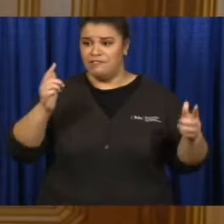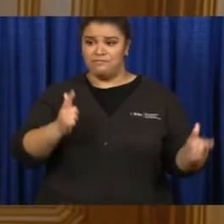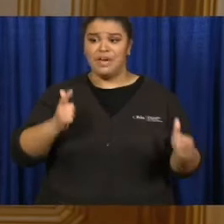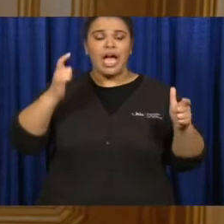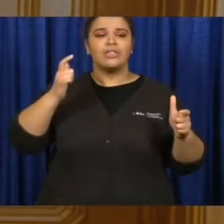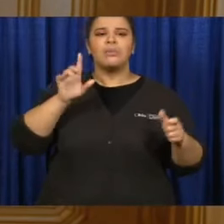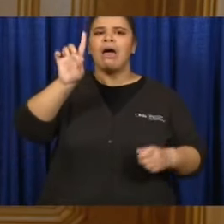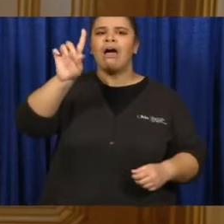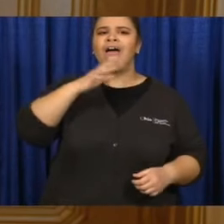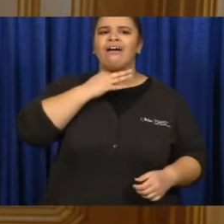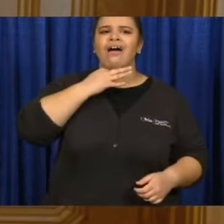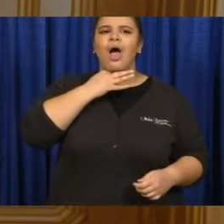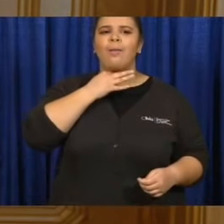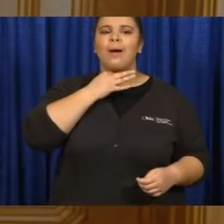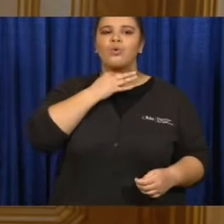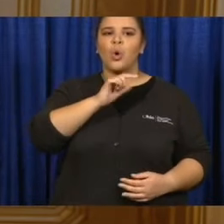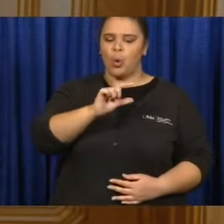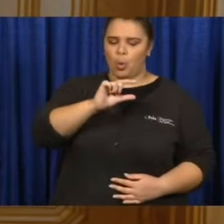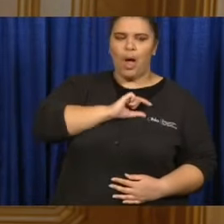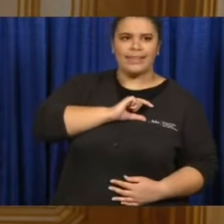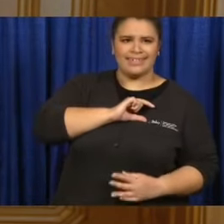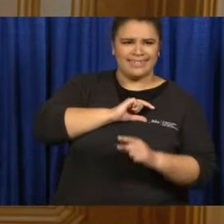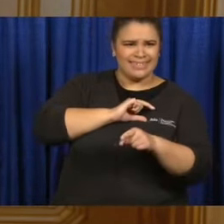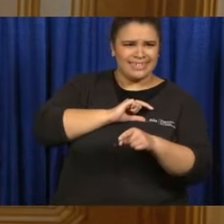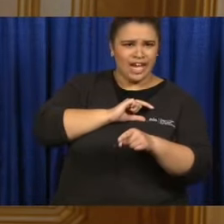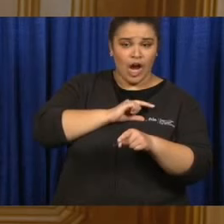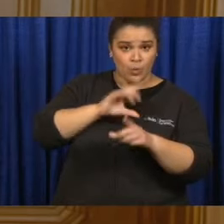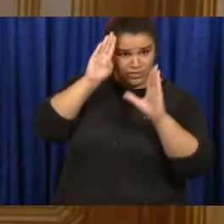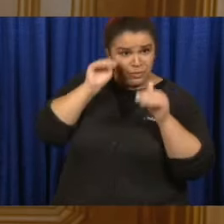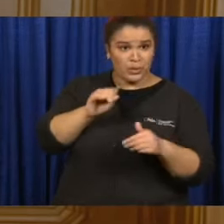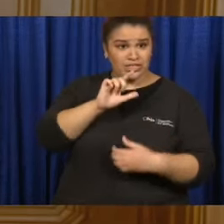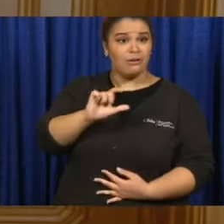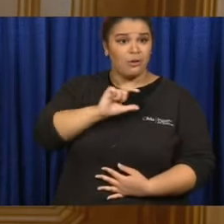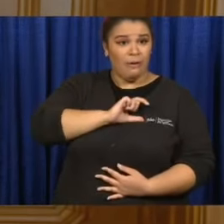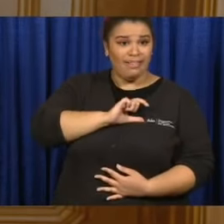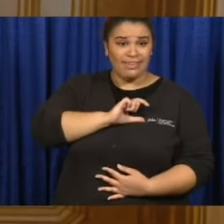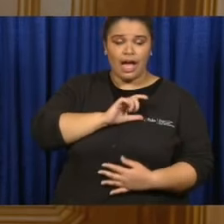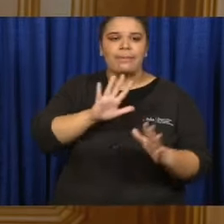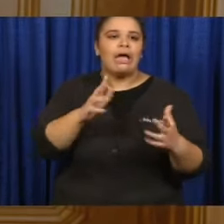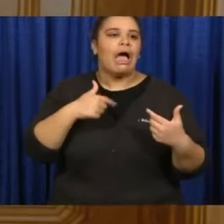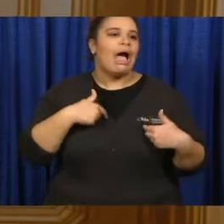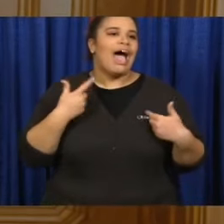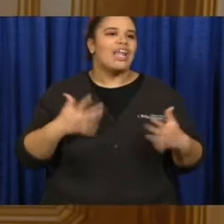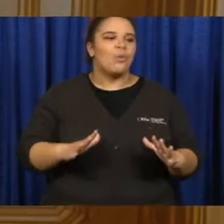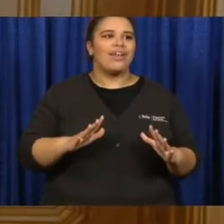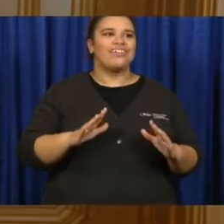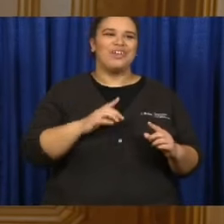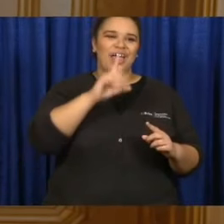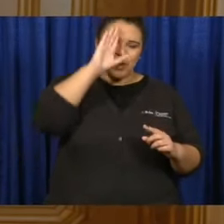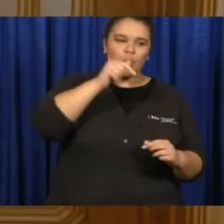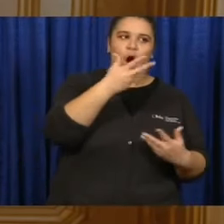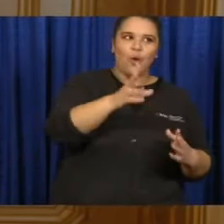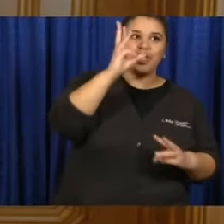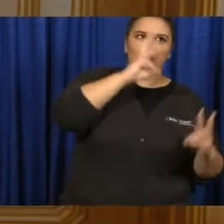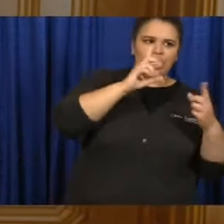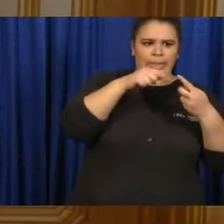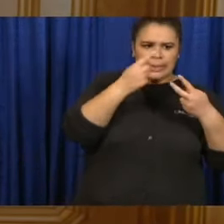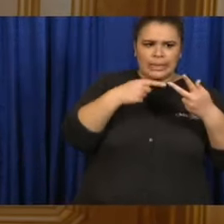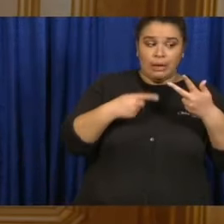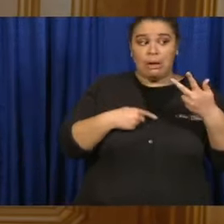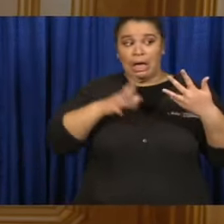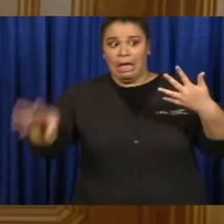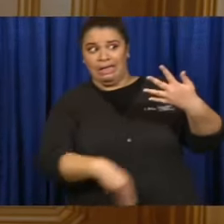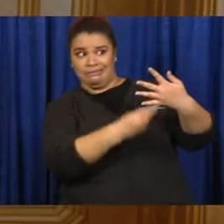quality control? Is this something that, I don't mean to add another worry to your daily things, but, looking for equipment